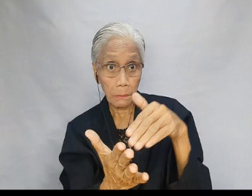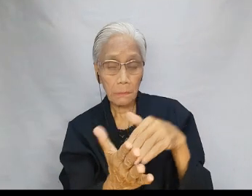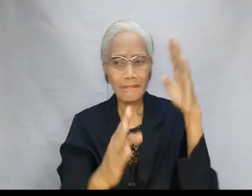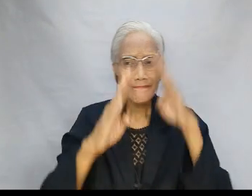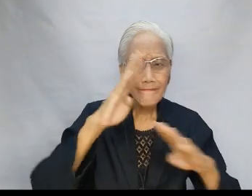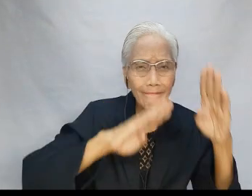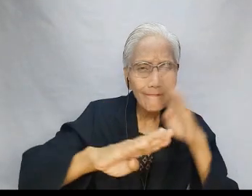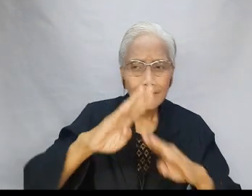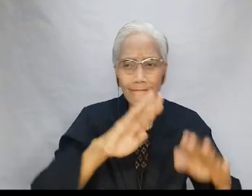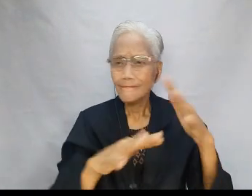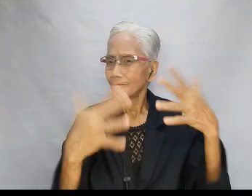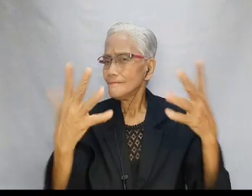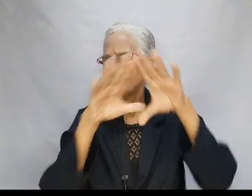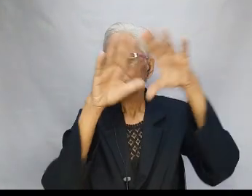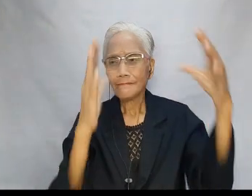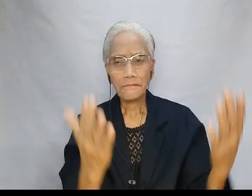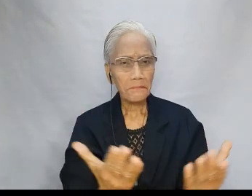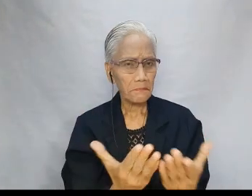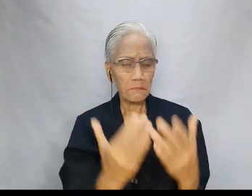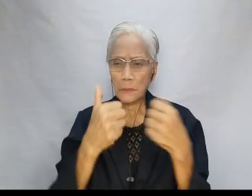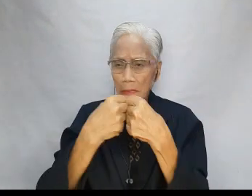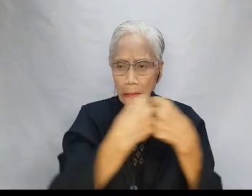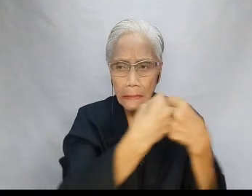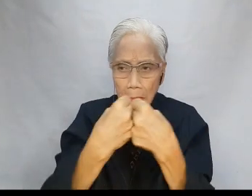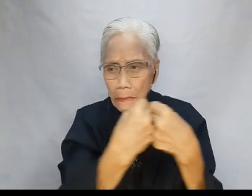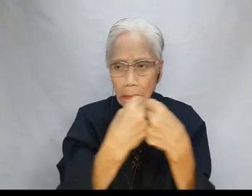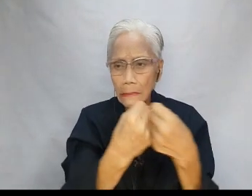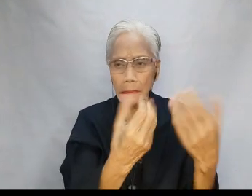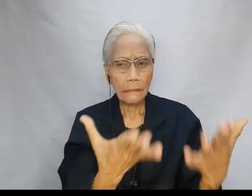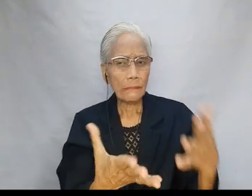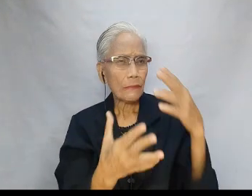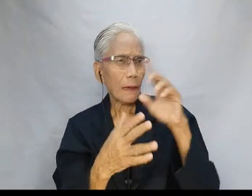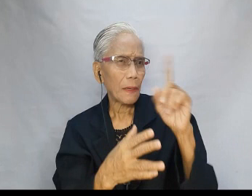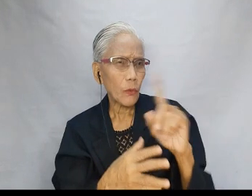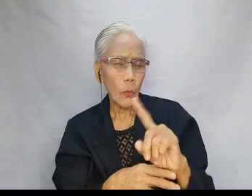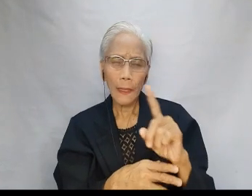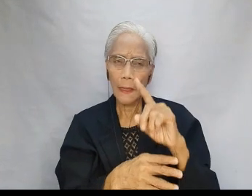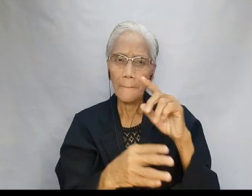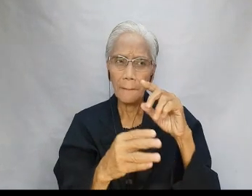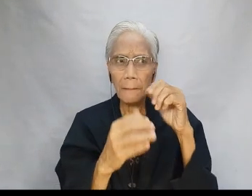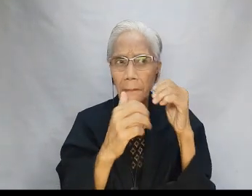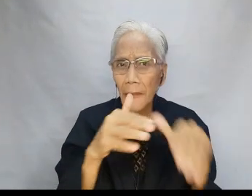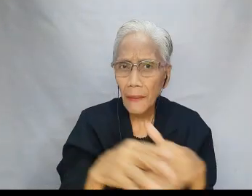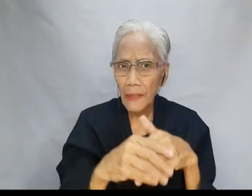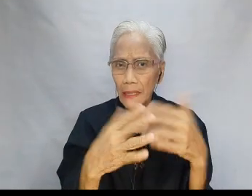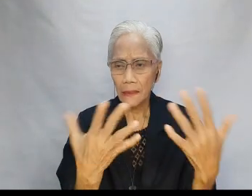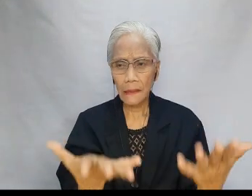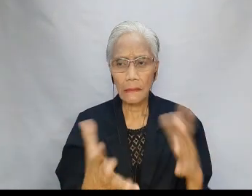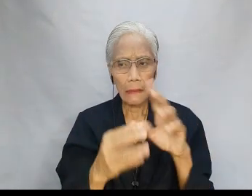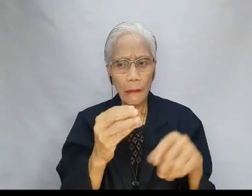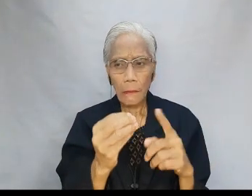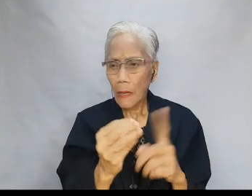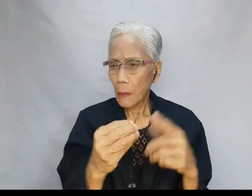amidst the turmoil and turbulence of this world, the differing opinions about what marriage is, the struggles,